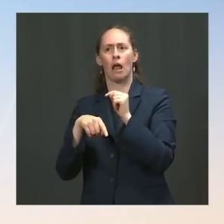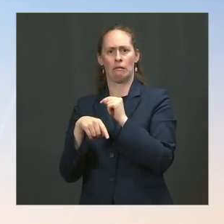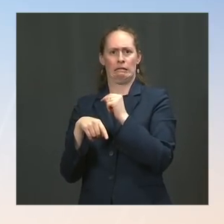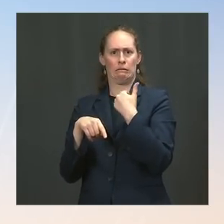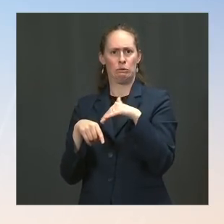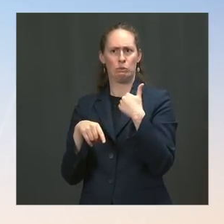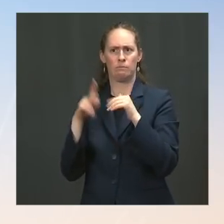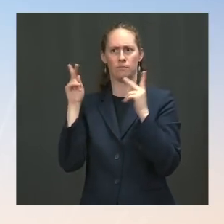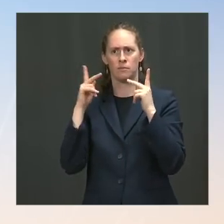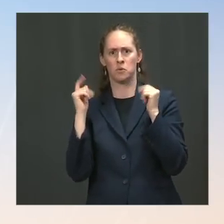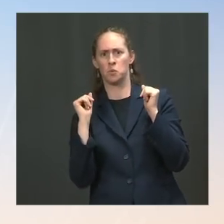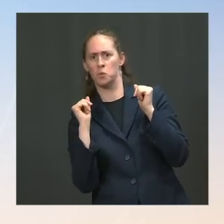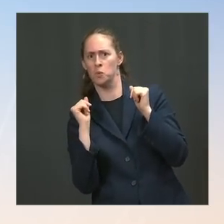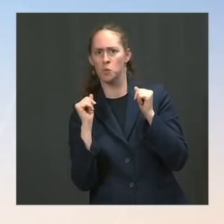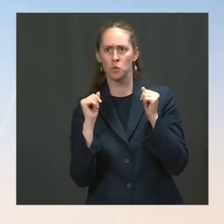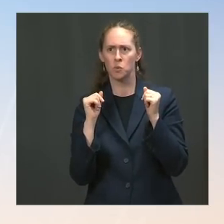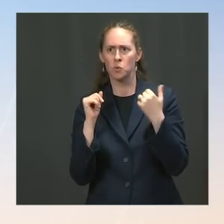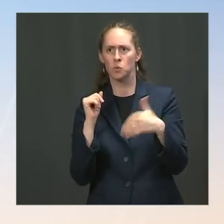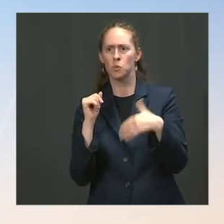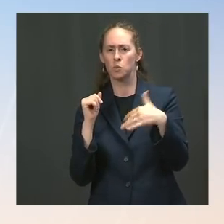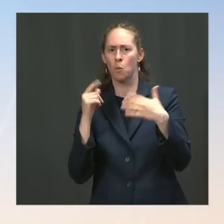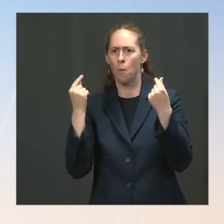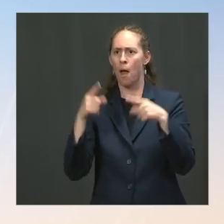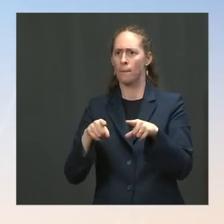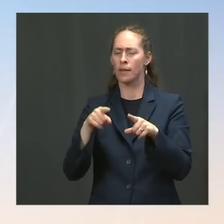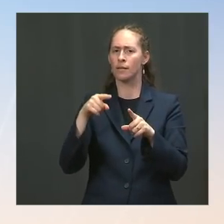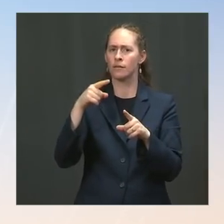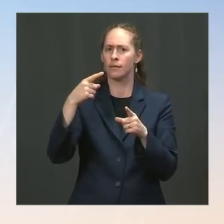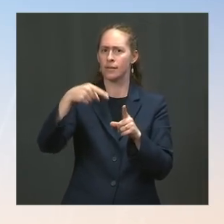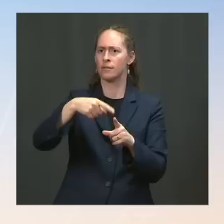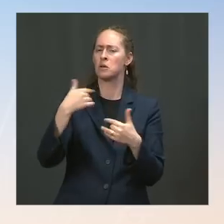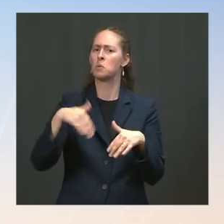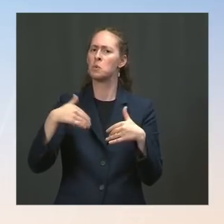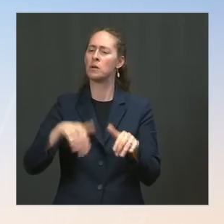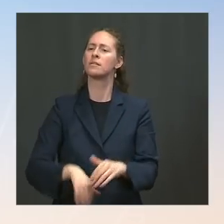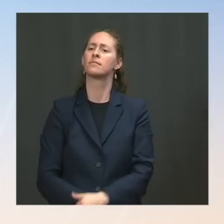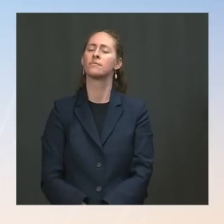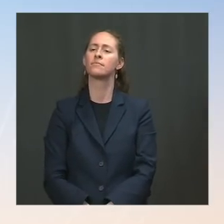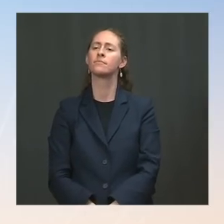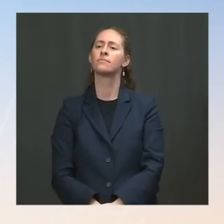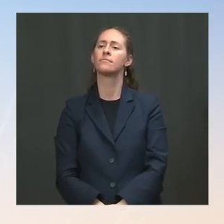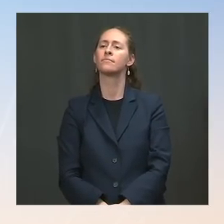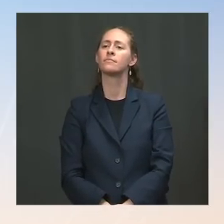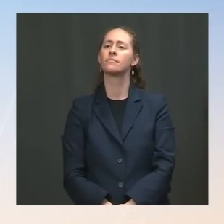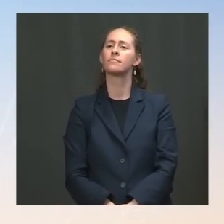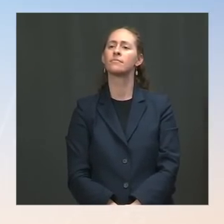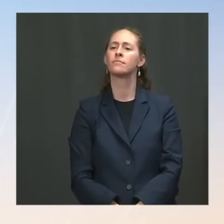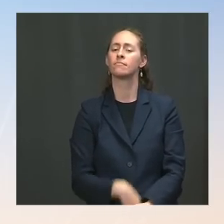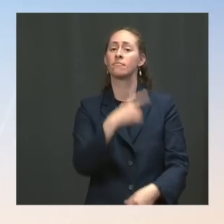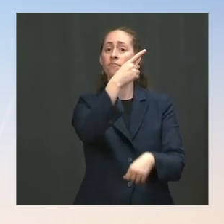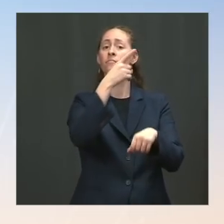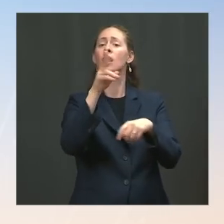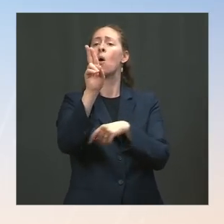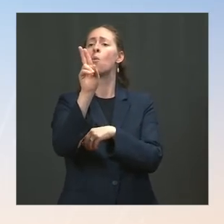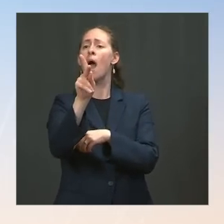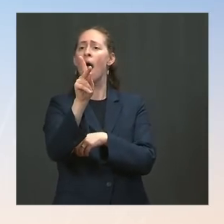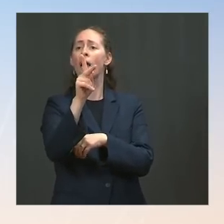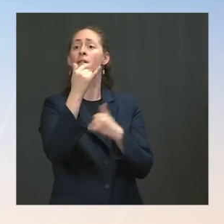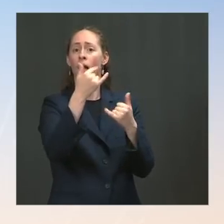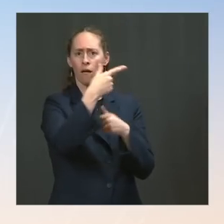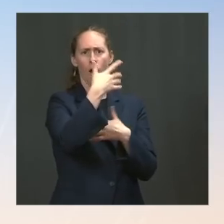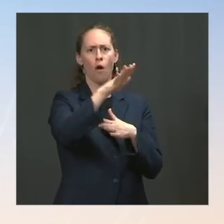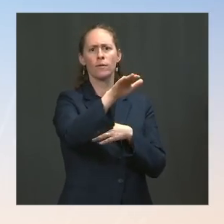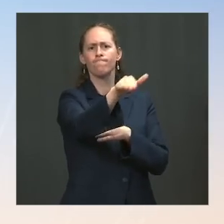also note that we know our British partners have called for action, called for steps in a coordinated